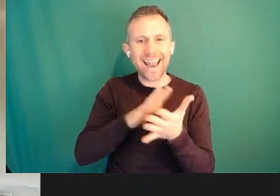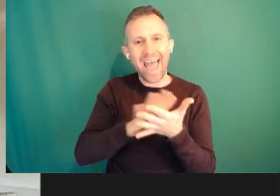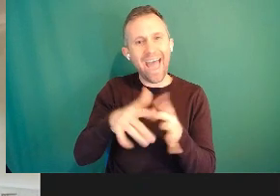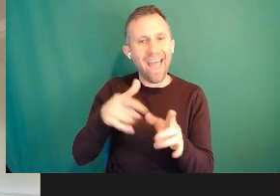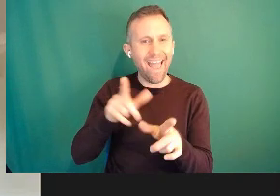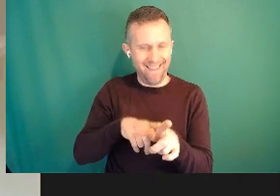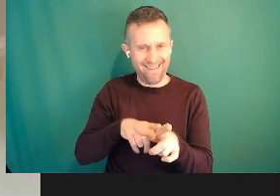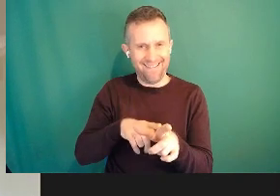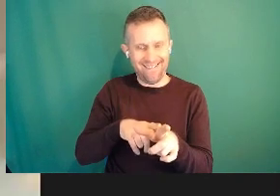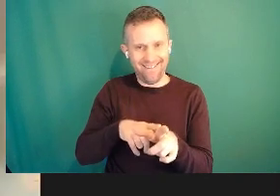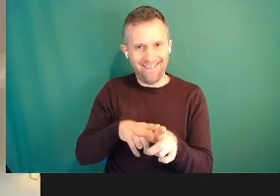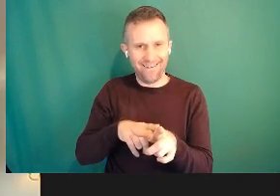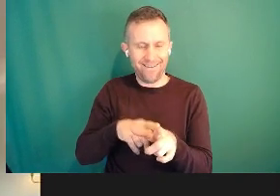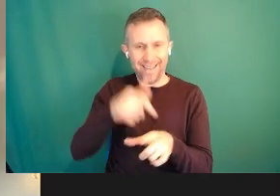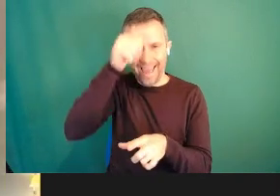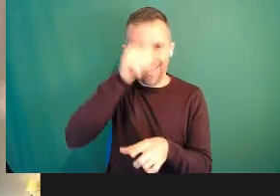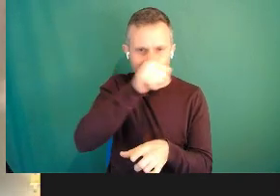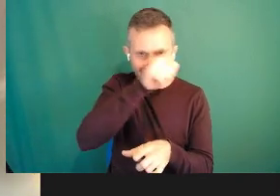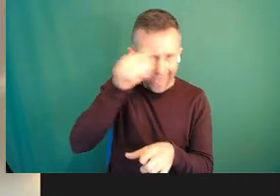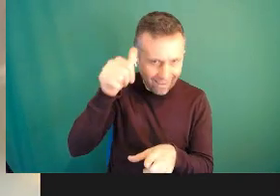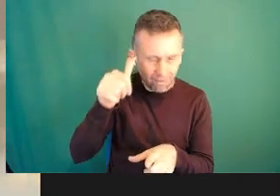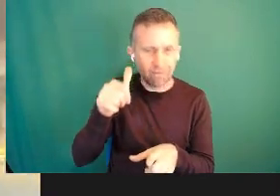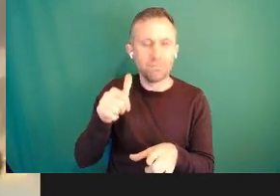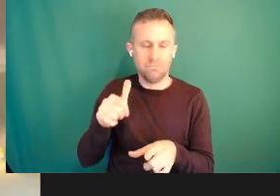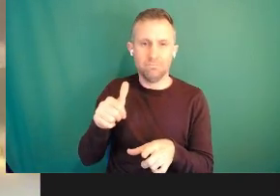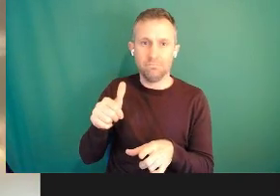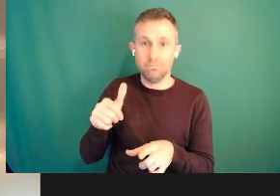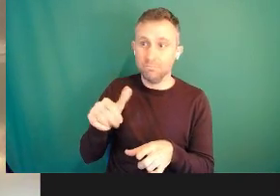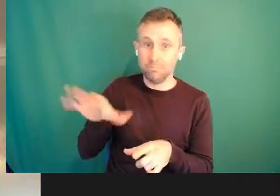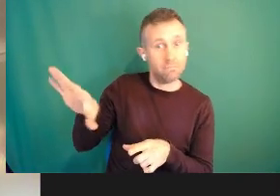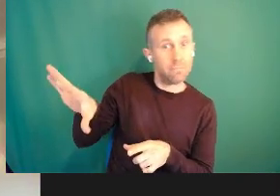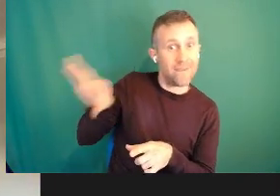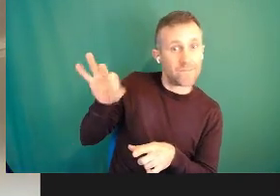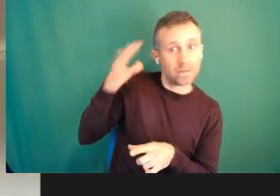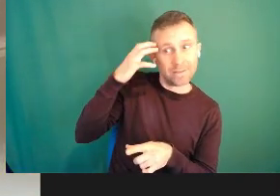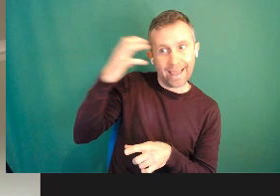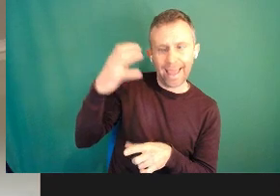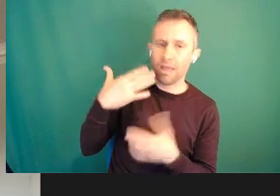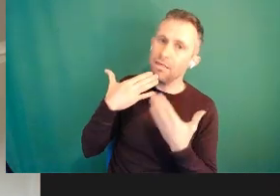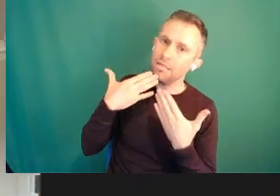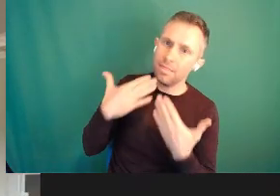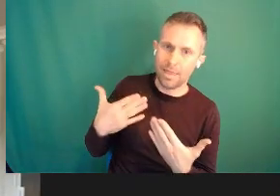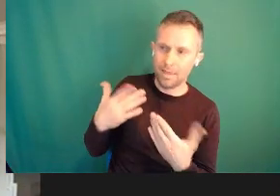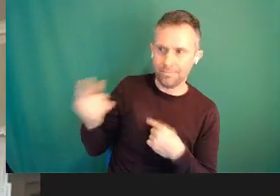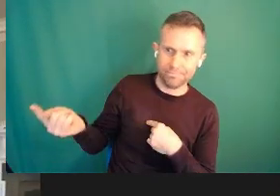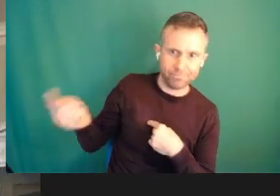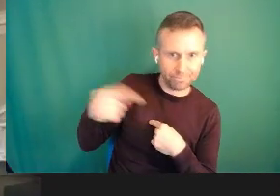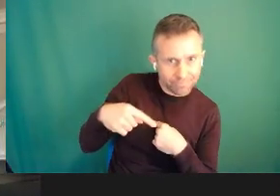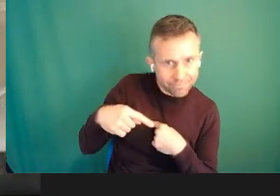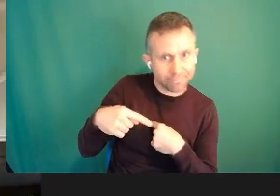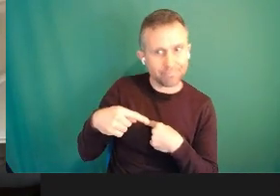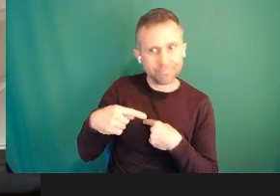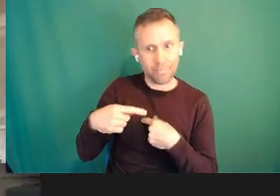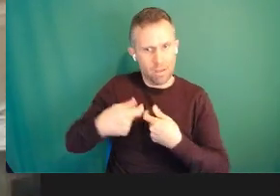Henry VIII was invited for lunch here and served a 37-course lunch, and